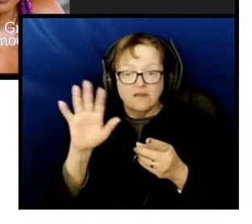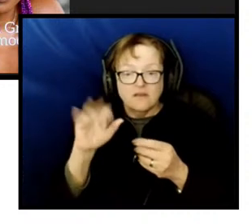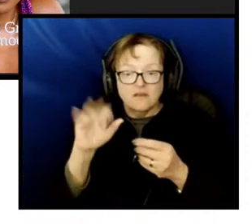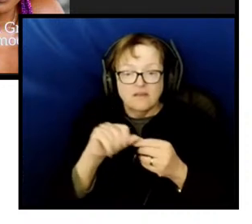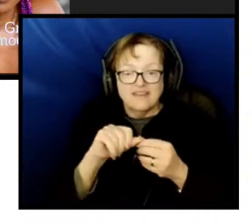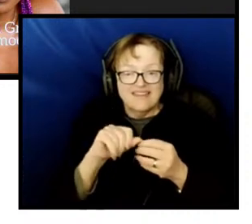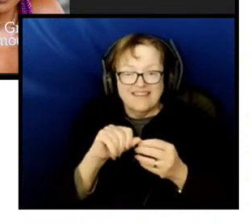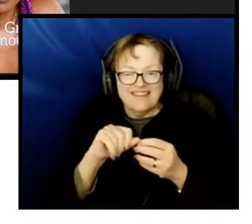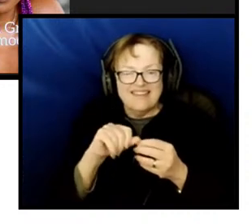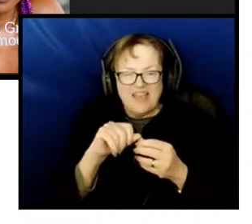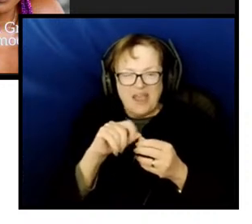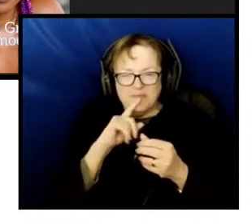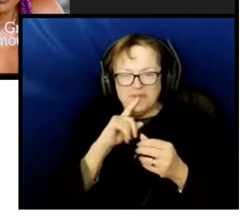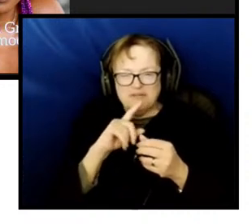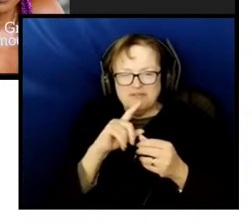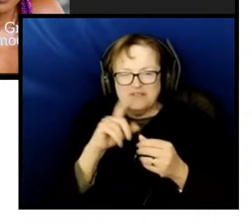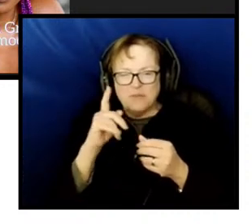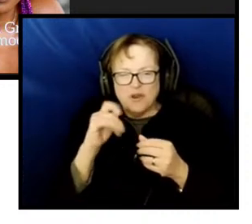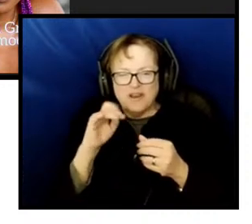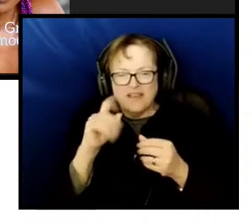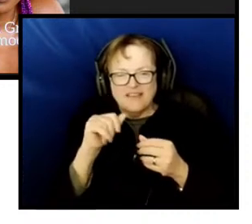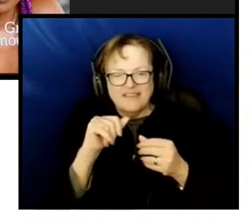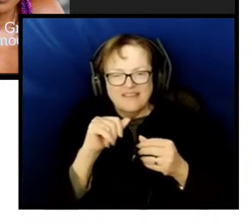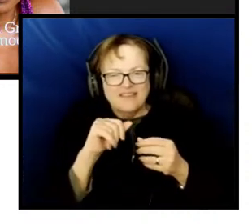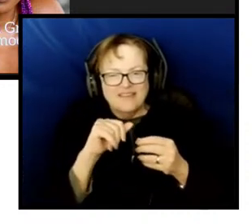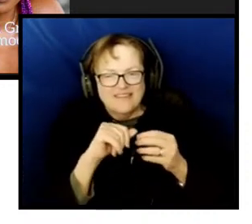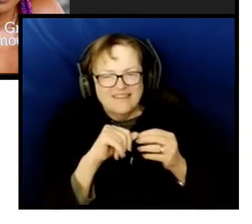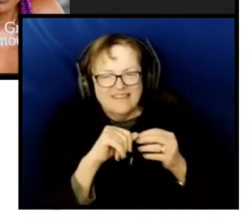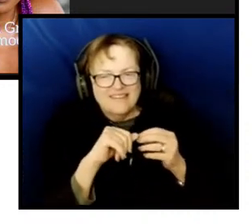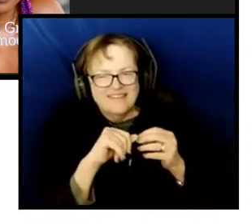you went on mute, Sparta.